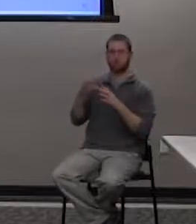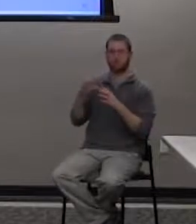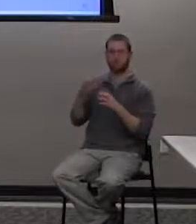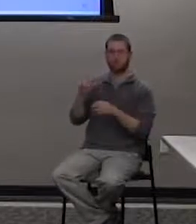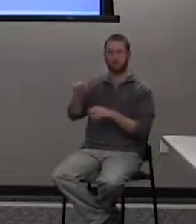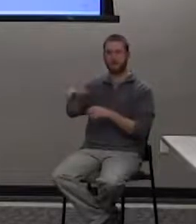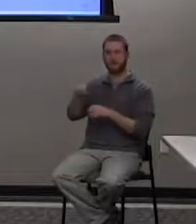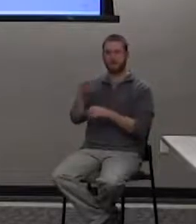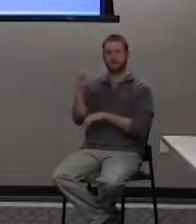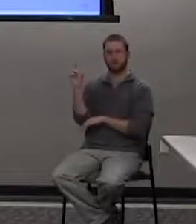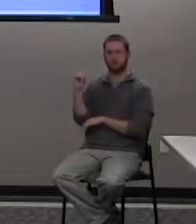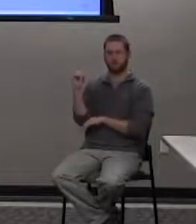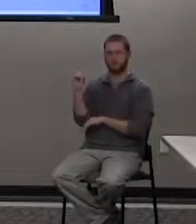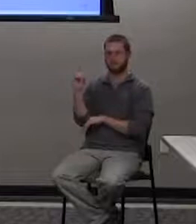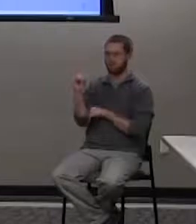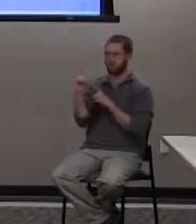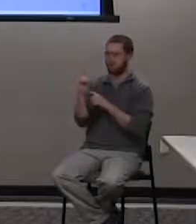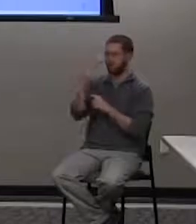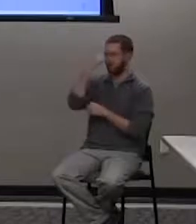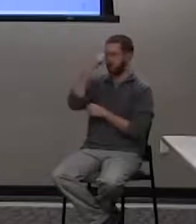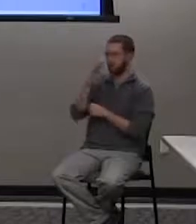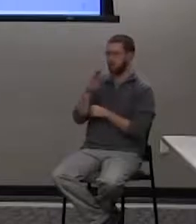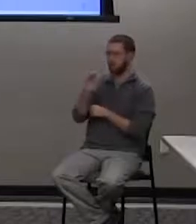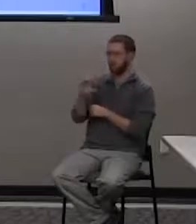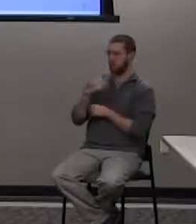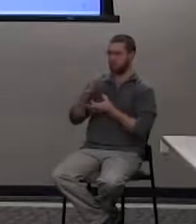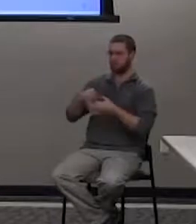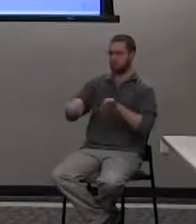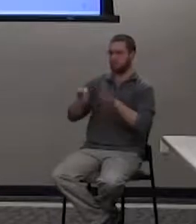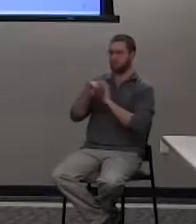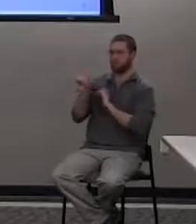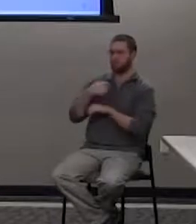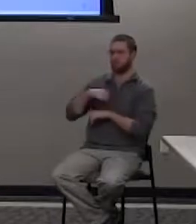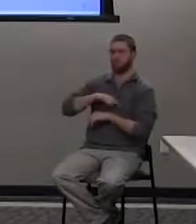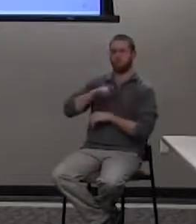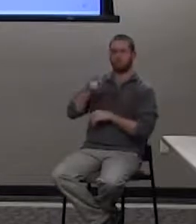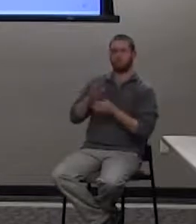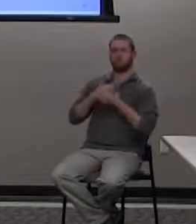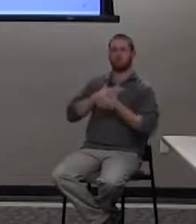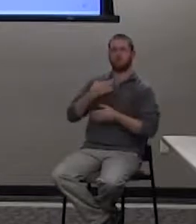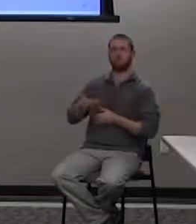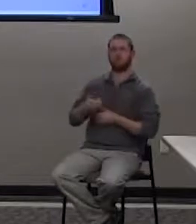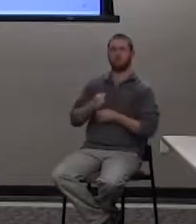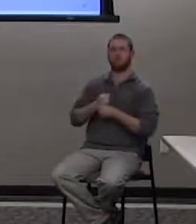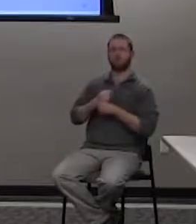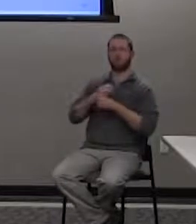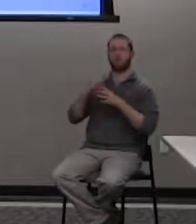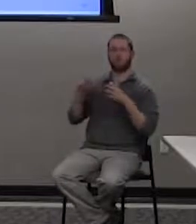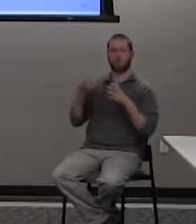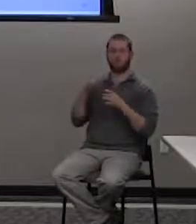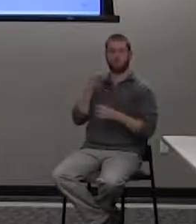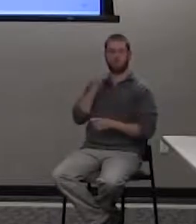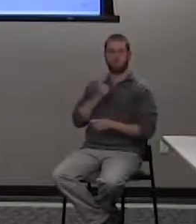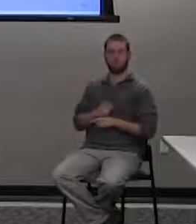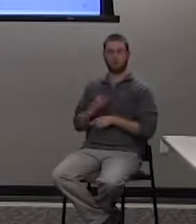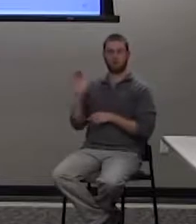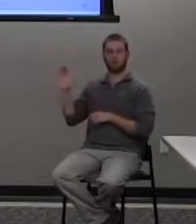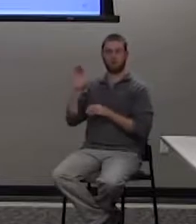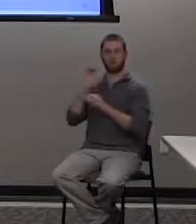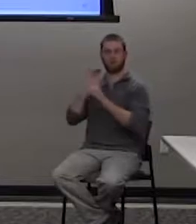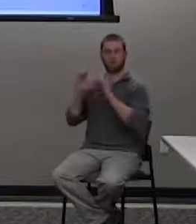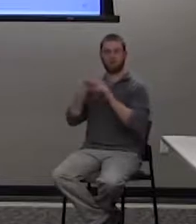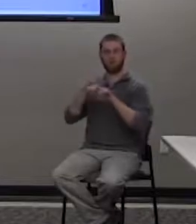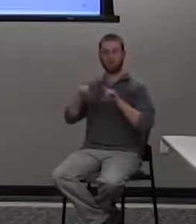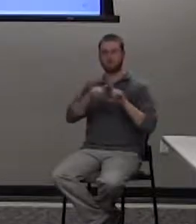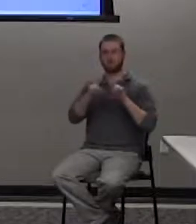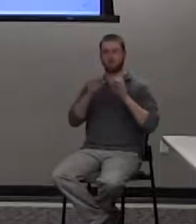for Danville, because I think in Ball County, I think it's important that we've got to be willing to grow. In your communication with